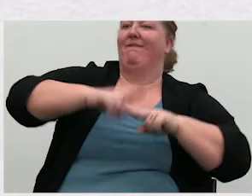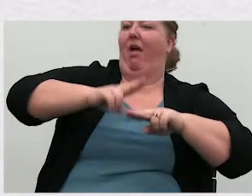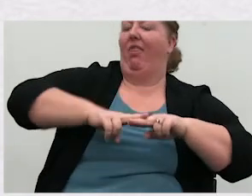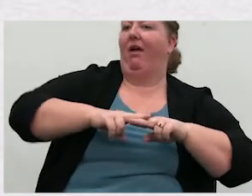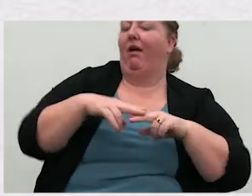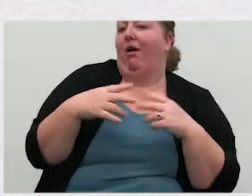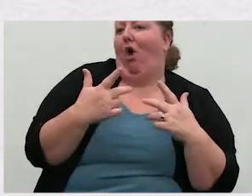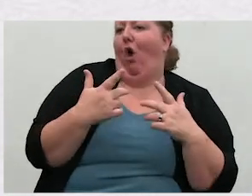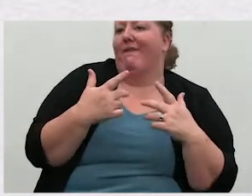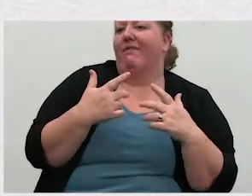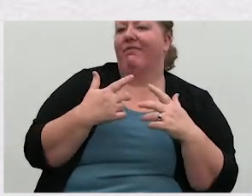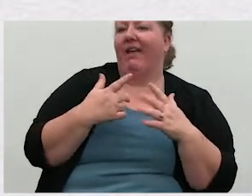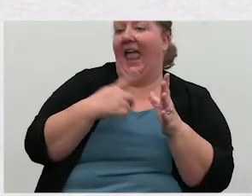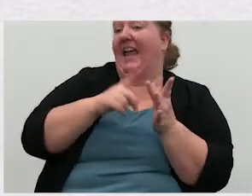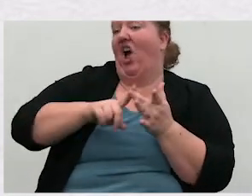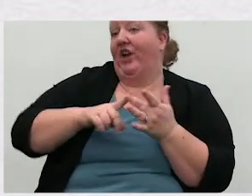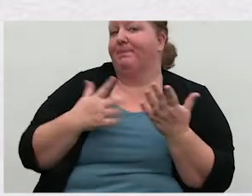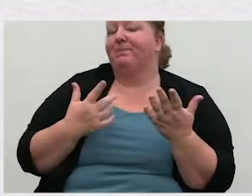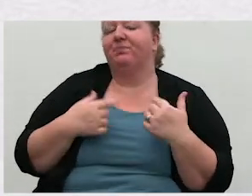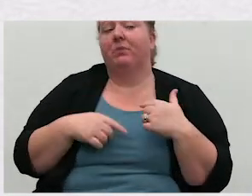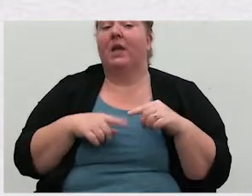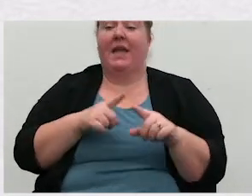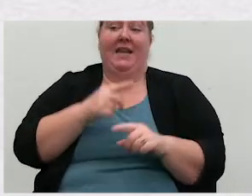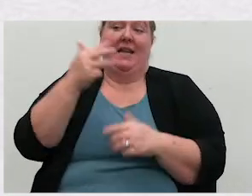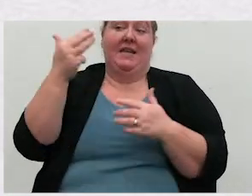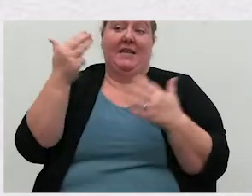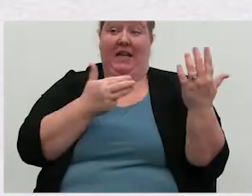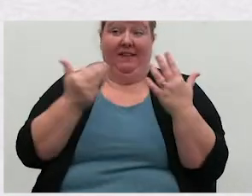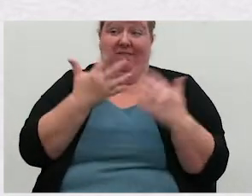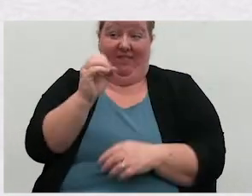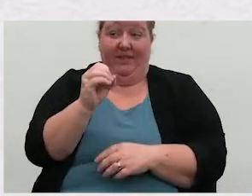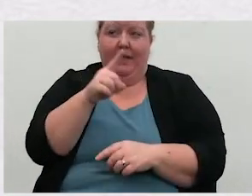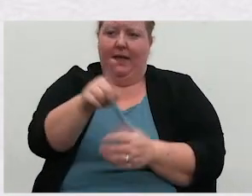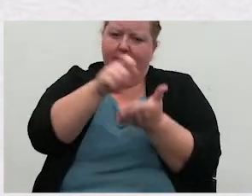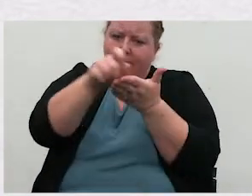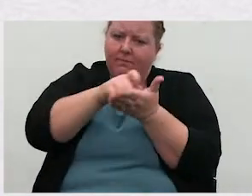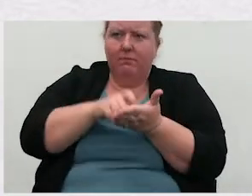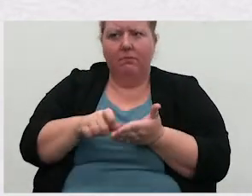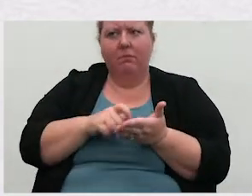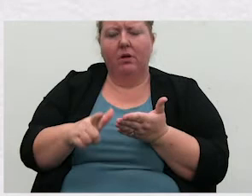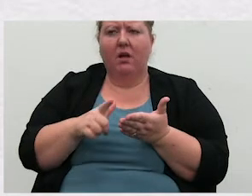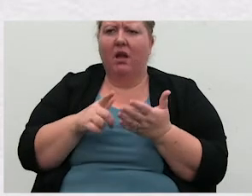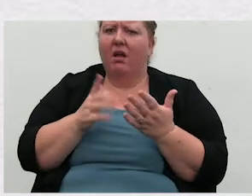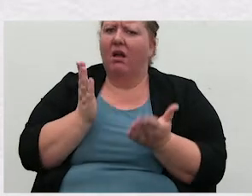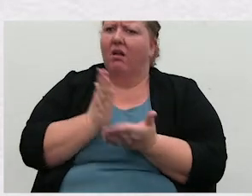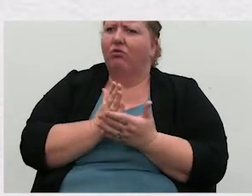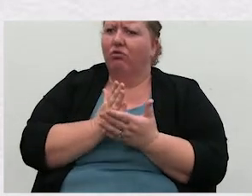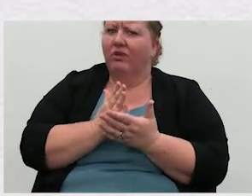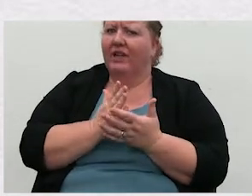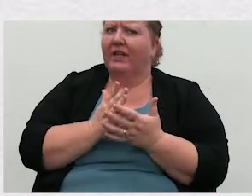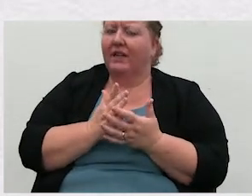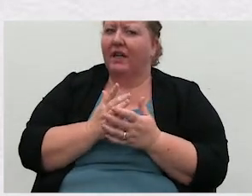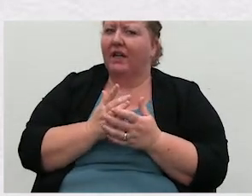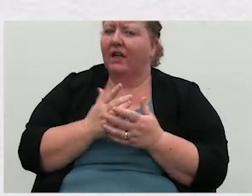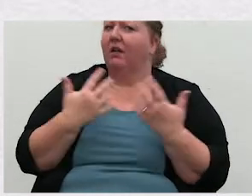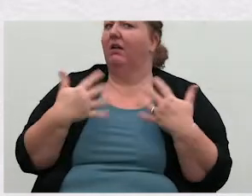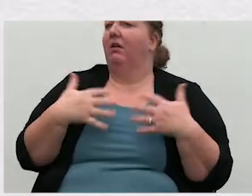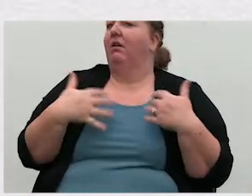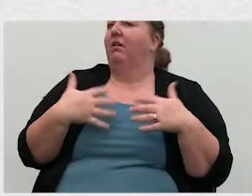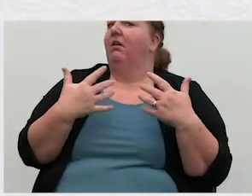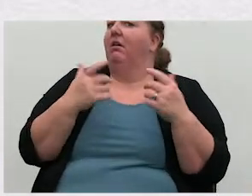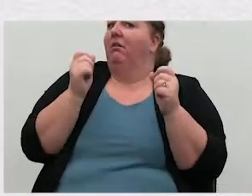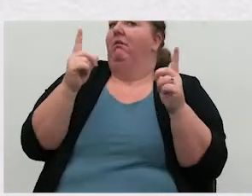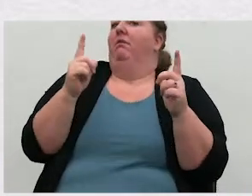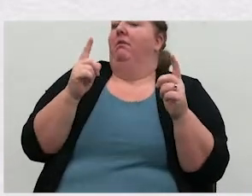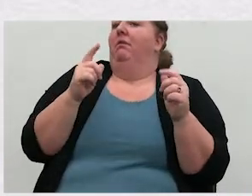like to use him to start us off. Because in 1950, he wrote this incredibly prescient essay about